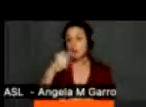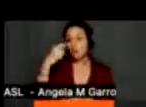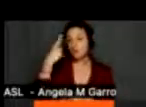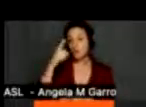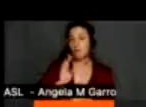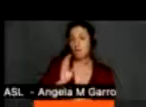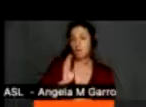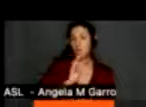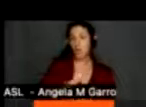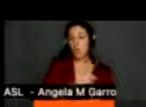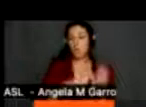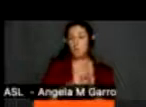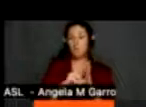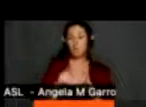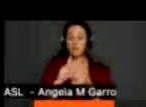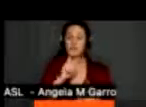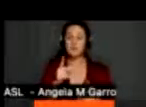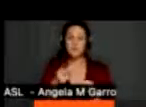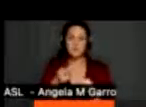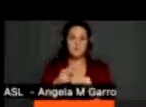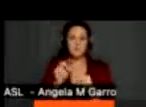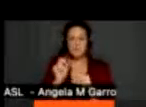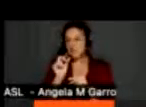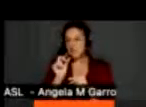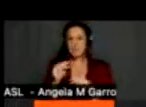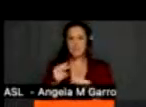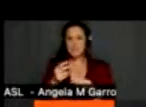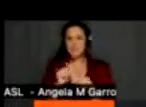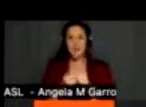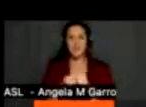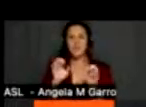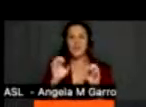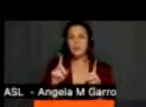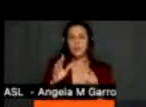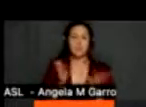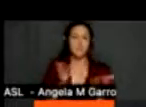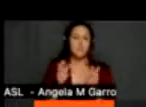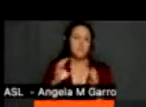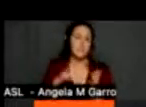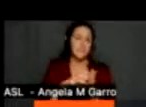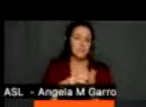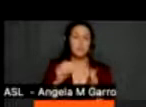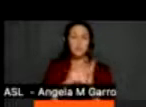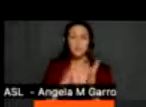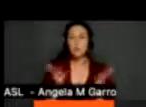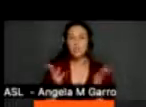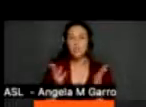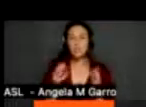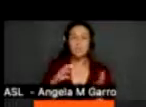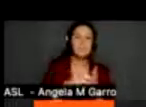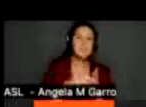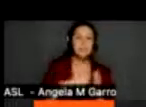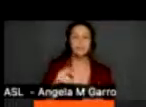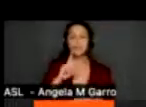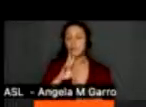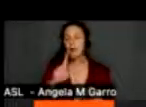review remains very minimally changed. The educational services section, the student services section, which talks about enrollment policies.